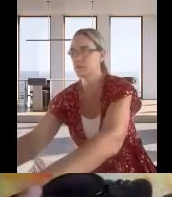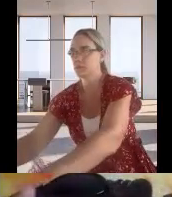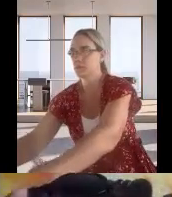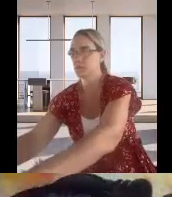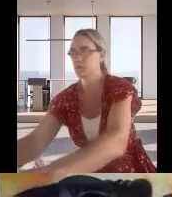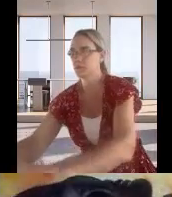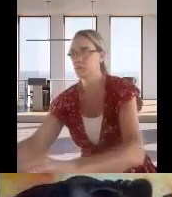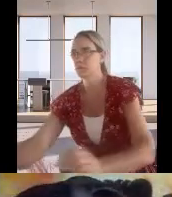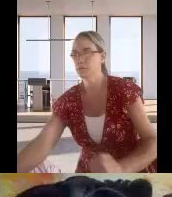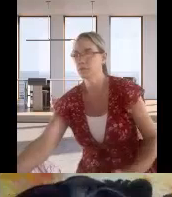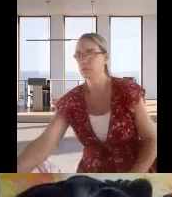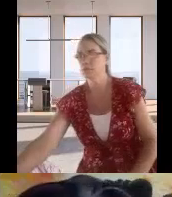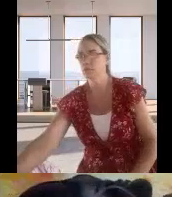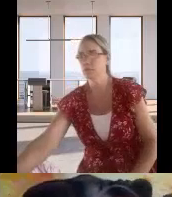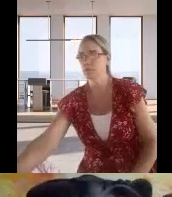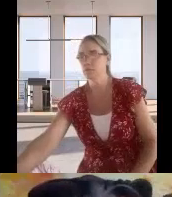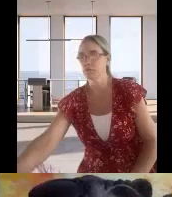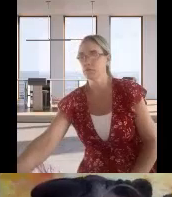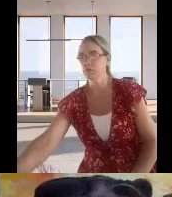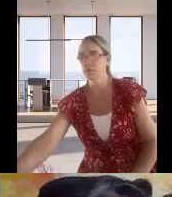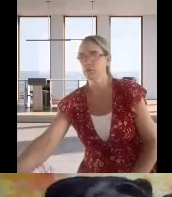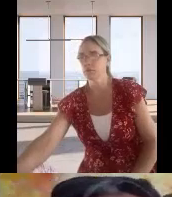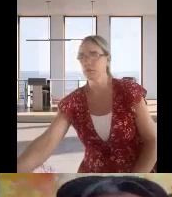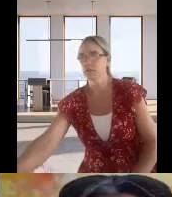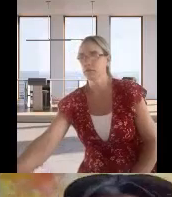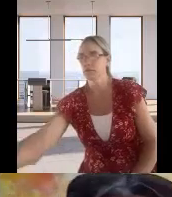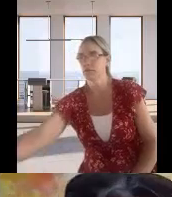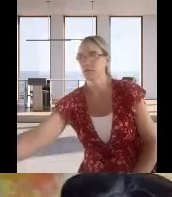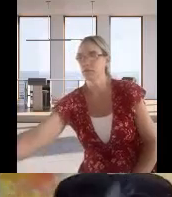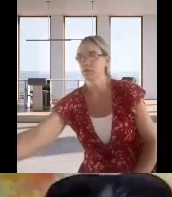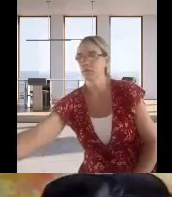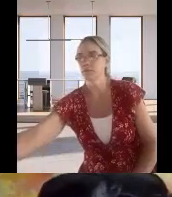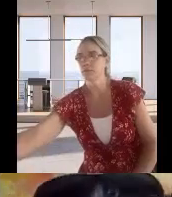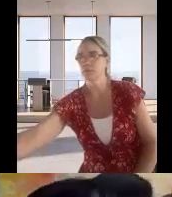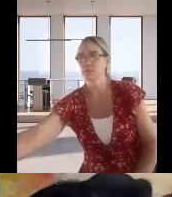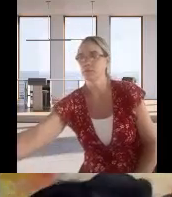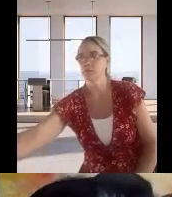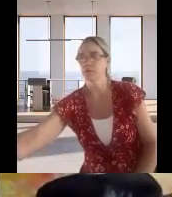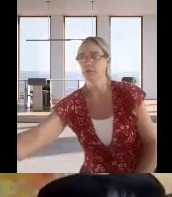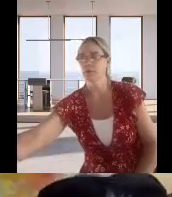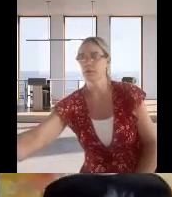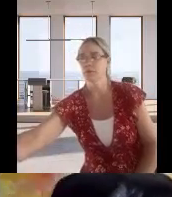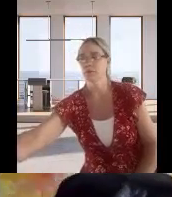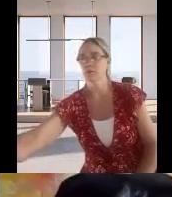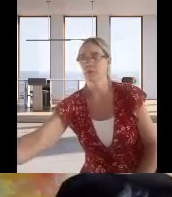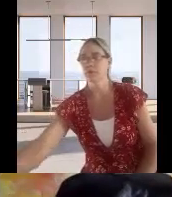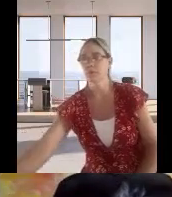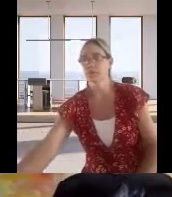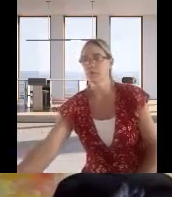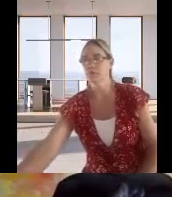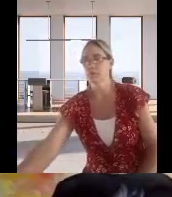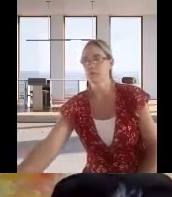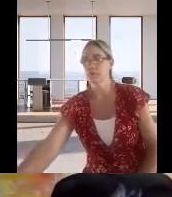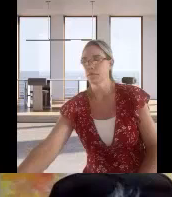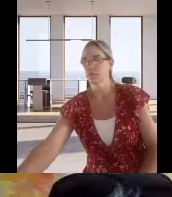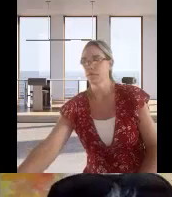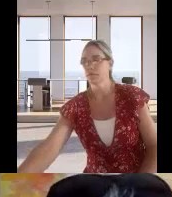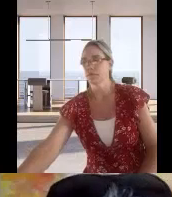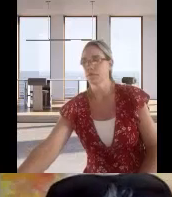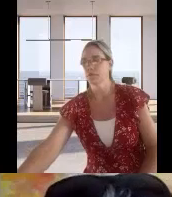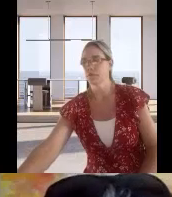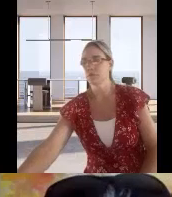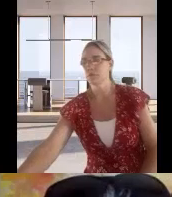who, students that have done excel in sports or went to Oxford and won gold, or because they used to have